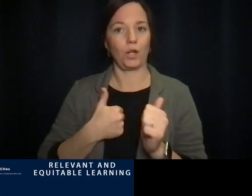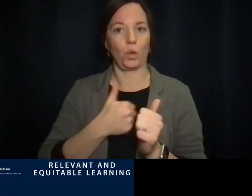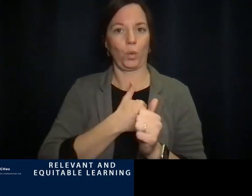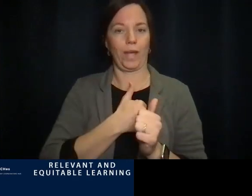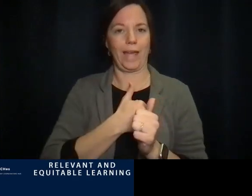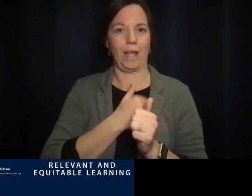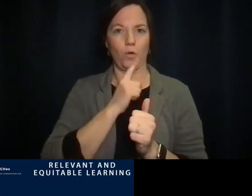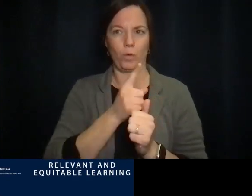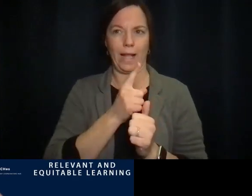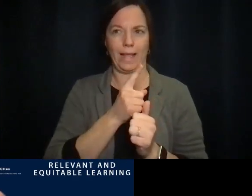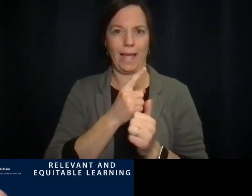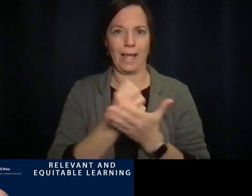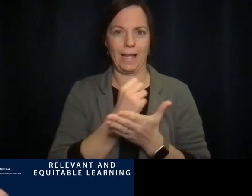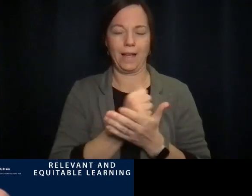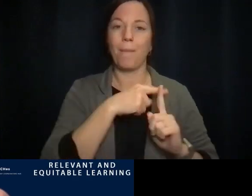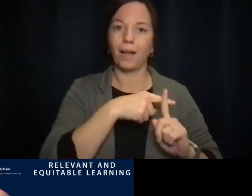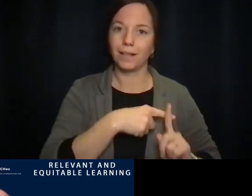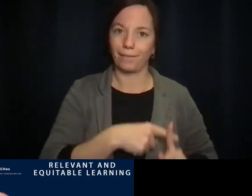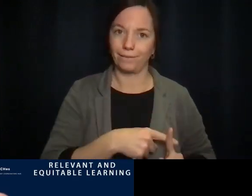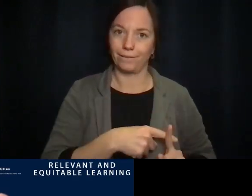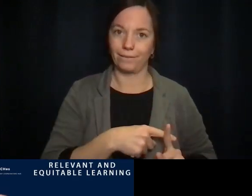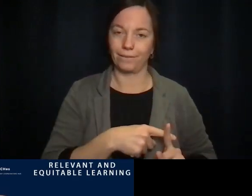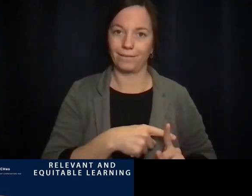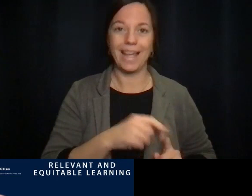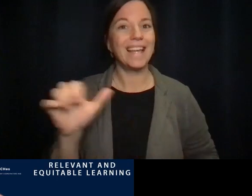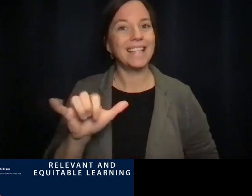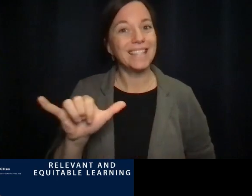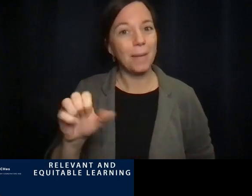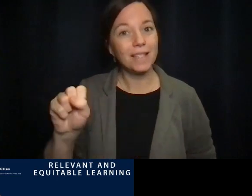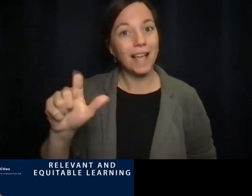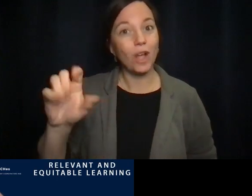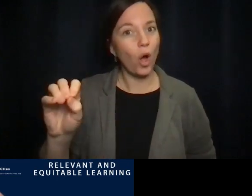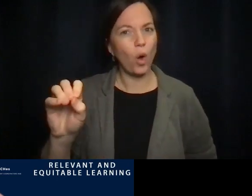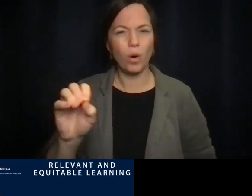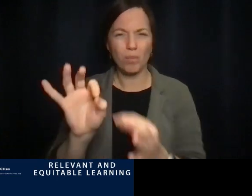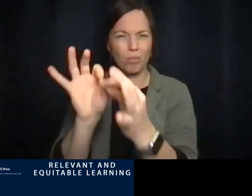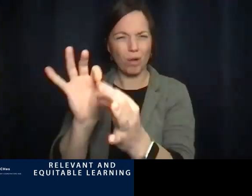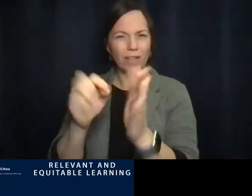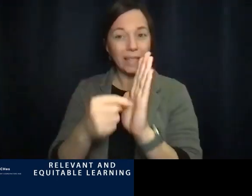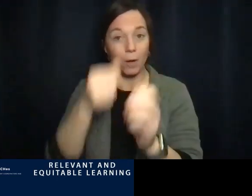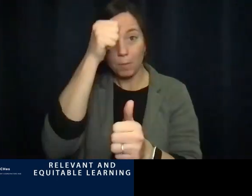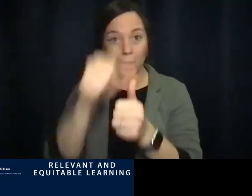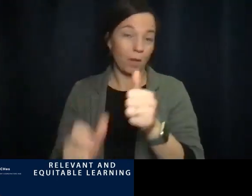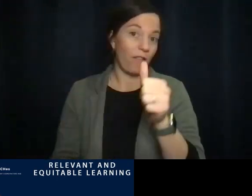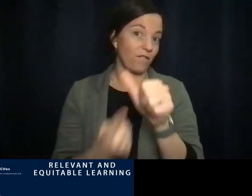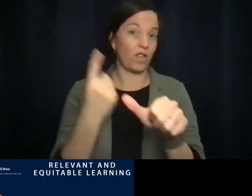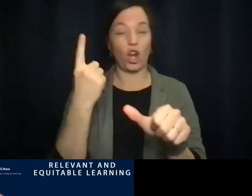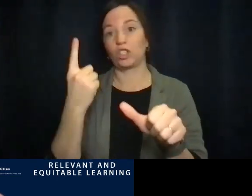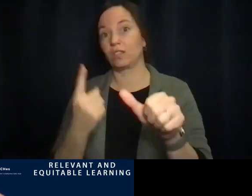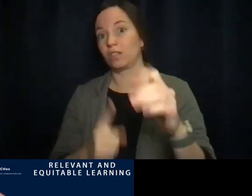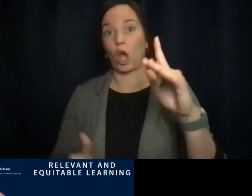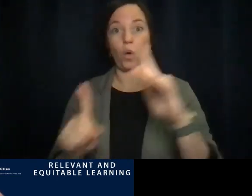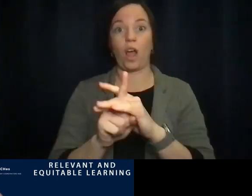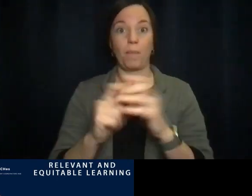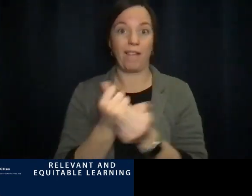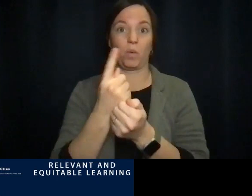positive or a harm? And it's just like SLOs. Yeah, I think that SLOs is a prime example. Remember when it first came out, I hate SLOs. I think everybody said that